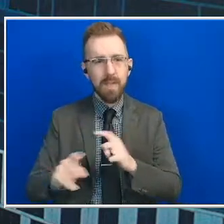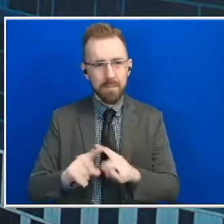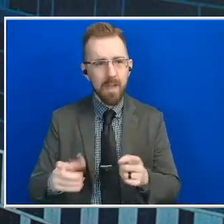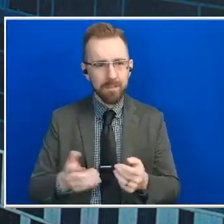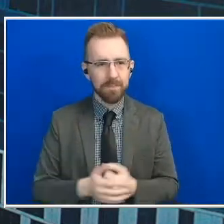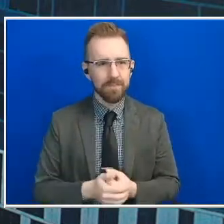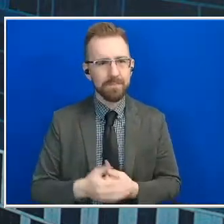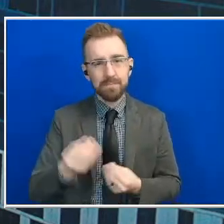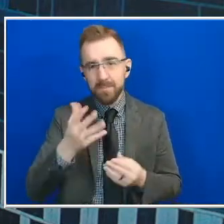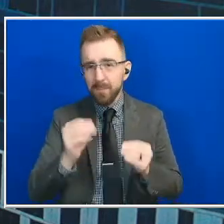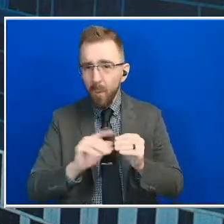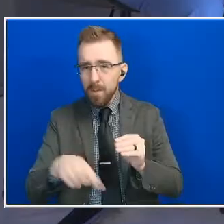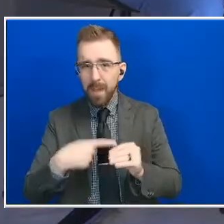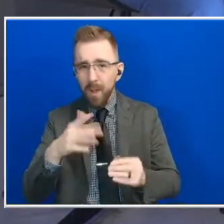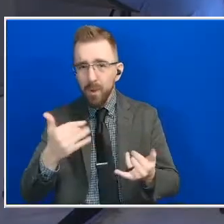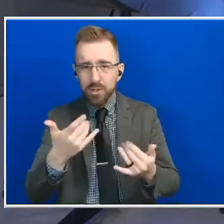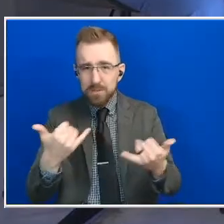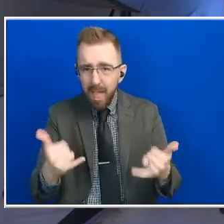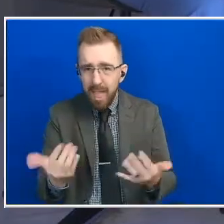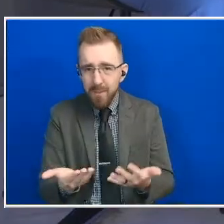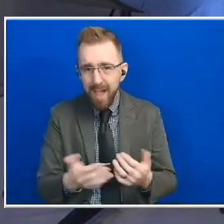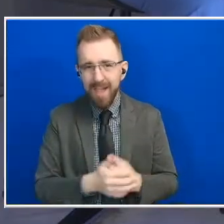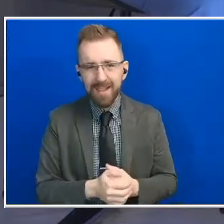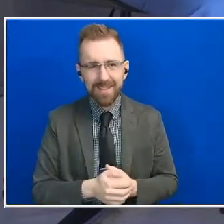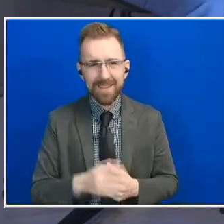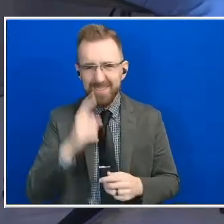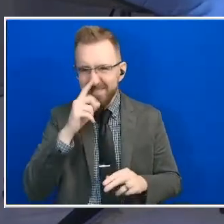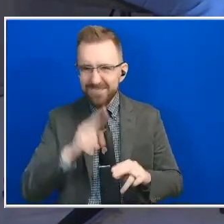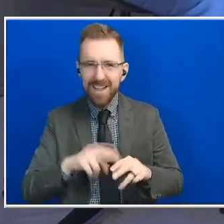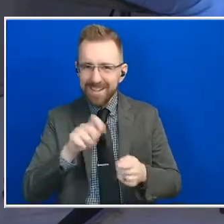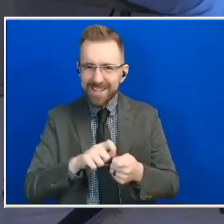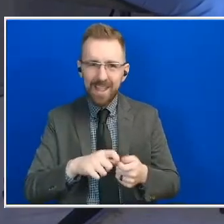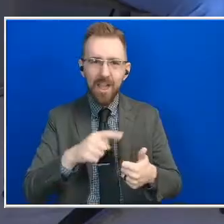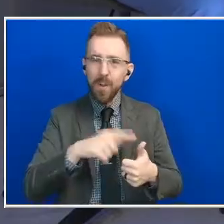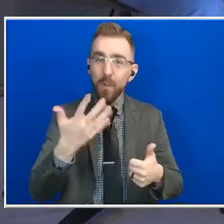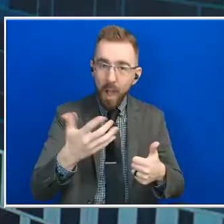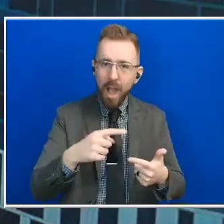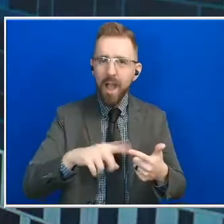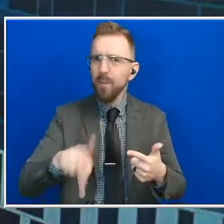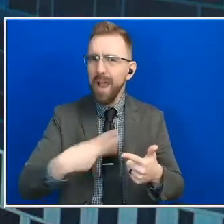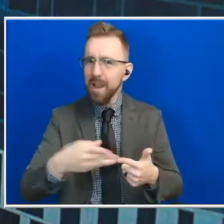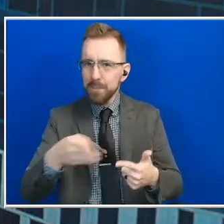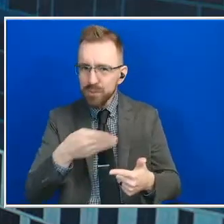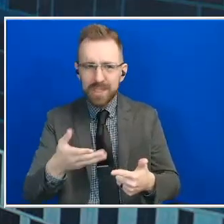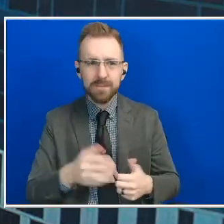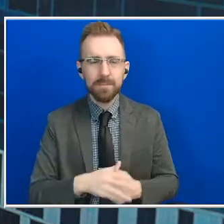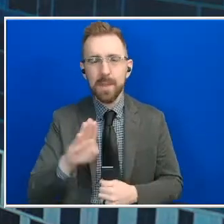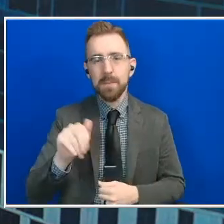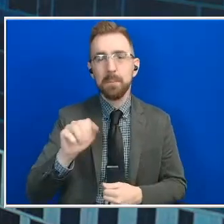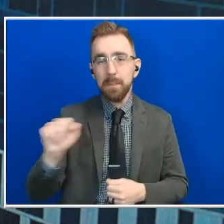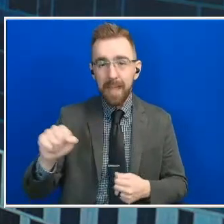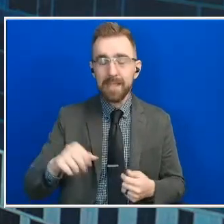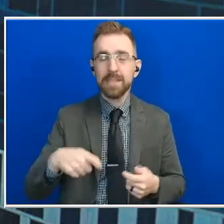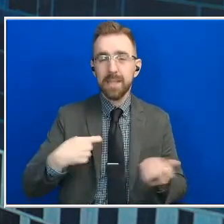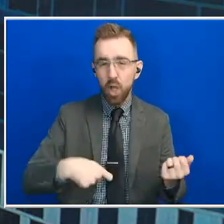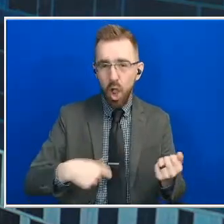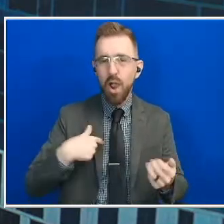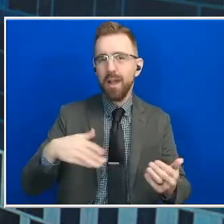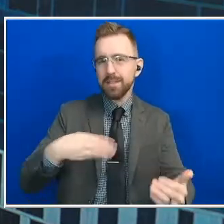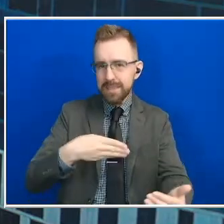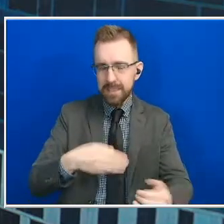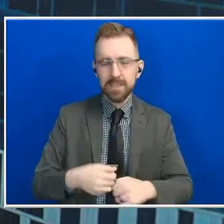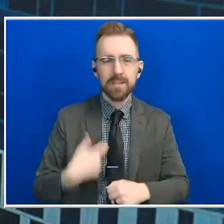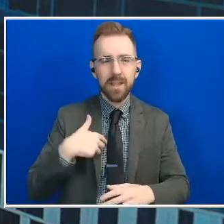gotta know. all the fun details. What do you play? What kind of music do you? Yeah. I play the bass, I play guitar, and I sing. I was in a touring